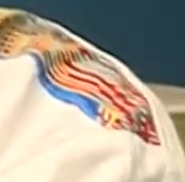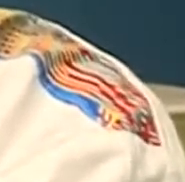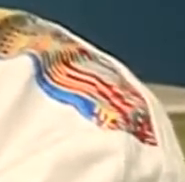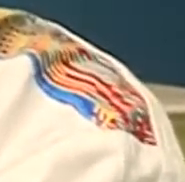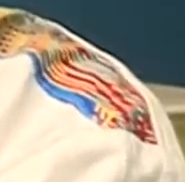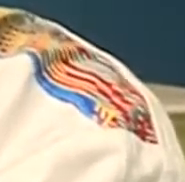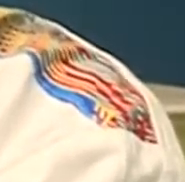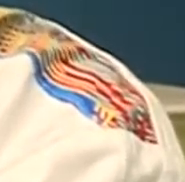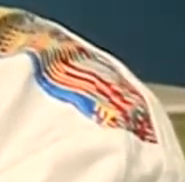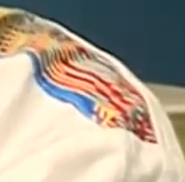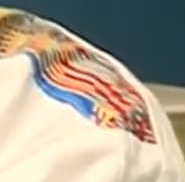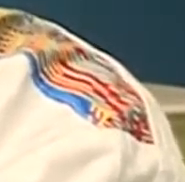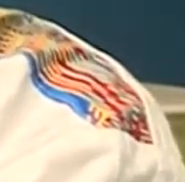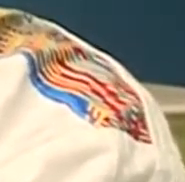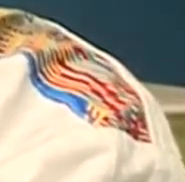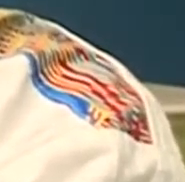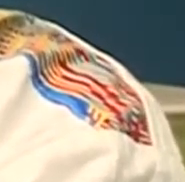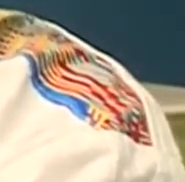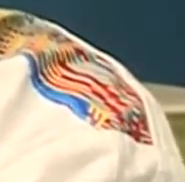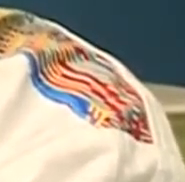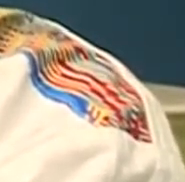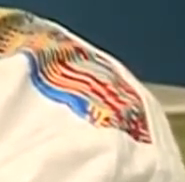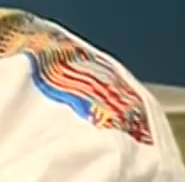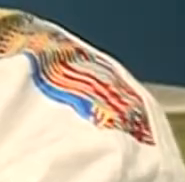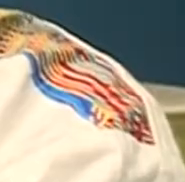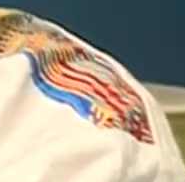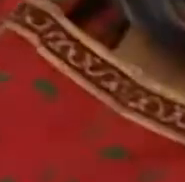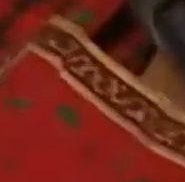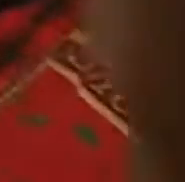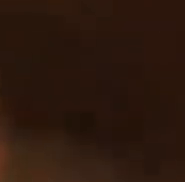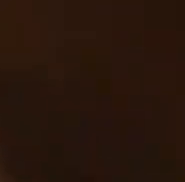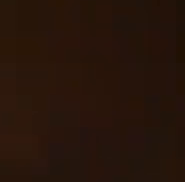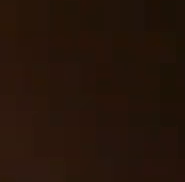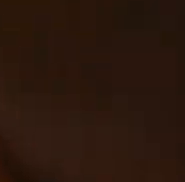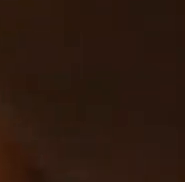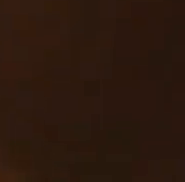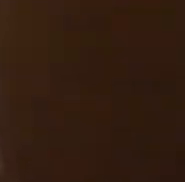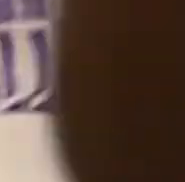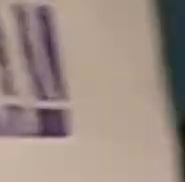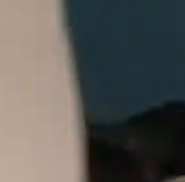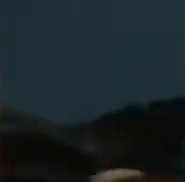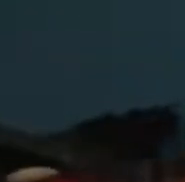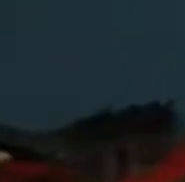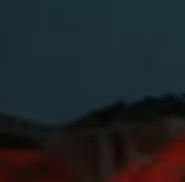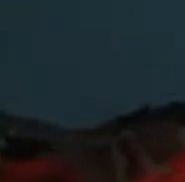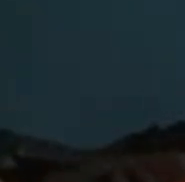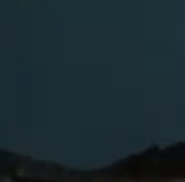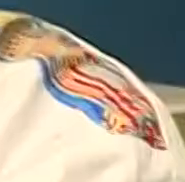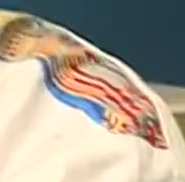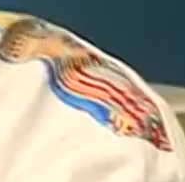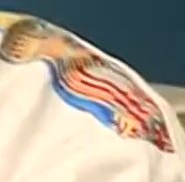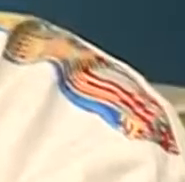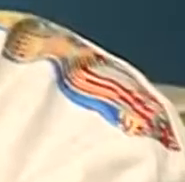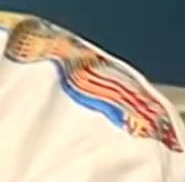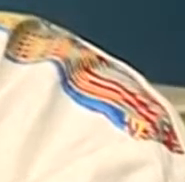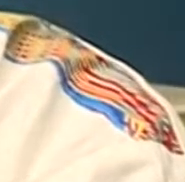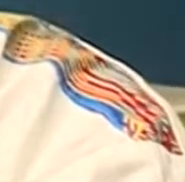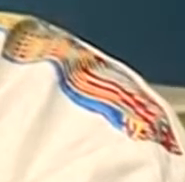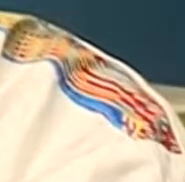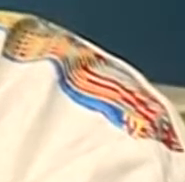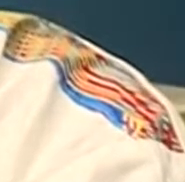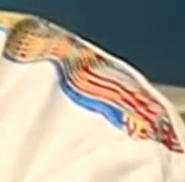but those were not meeting my not credentials, were not meeting my